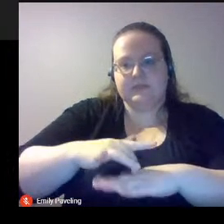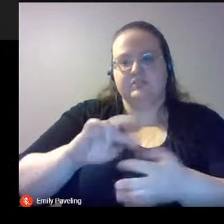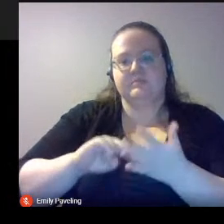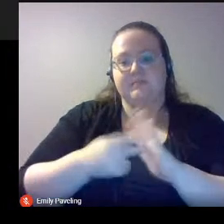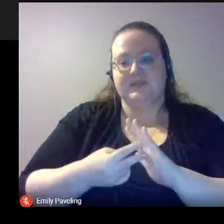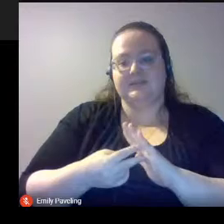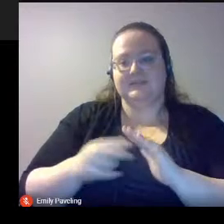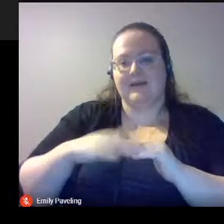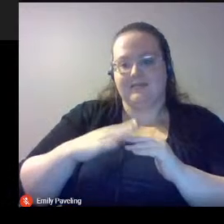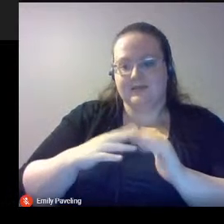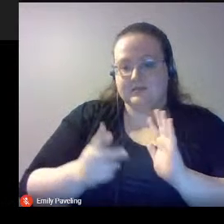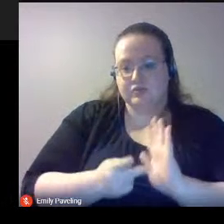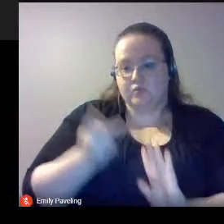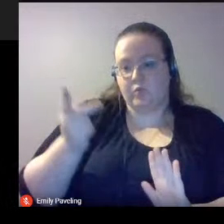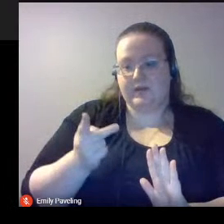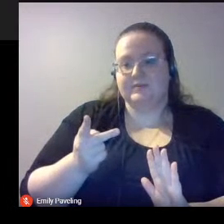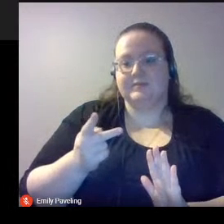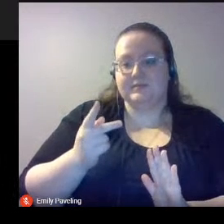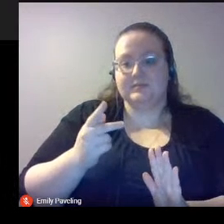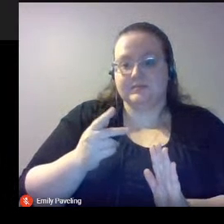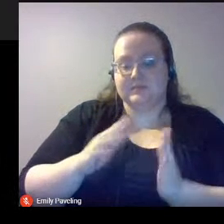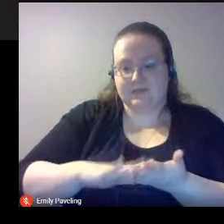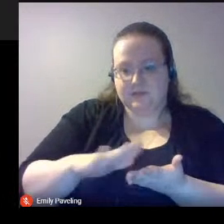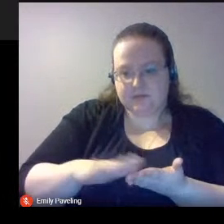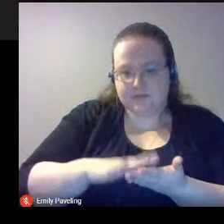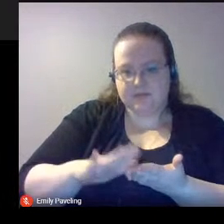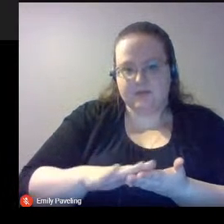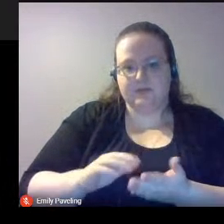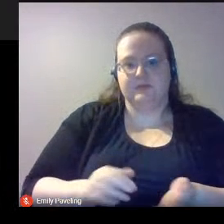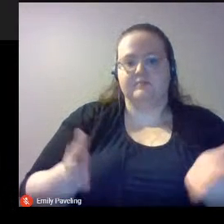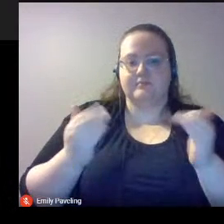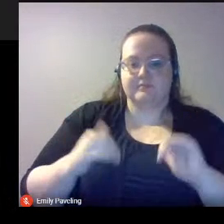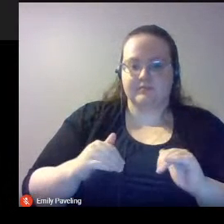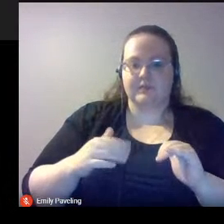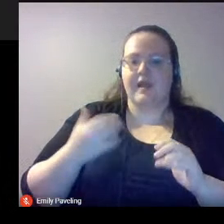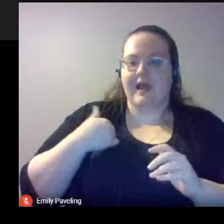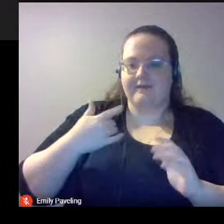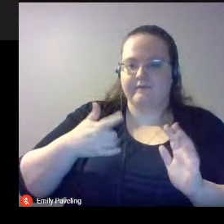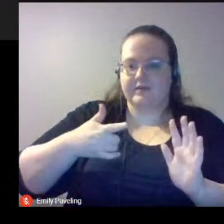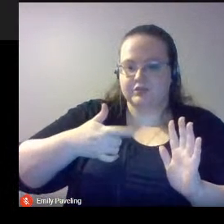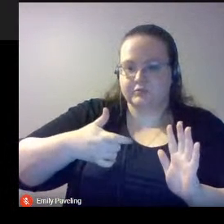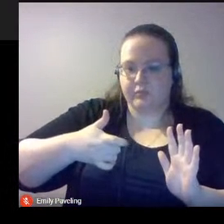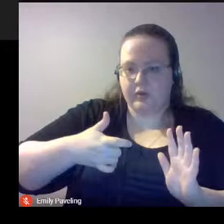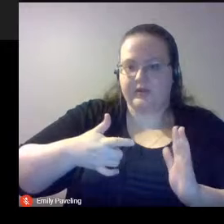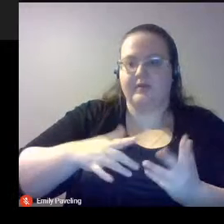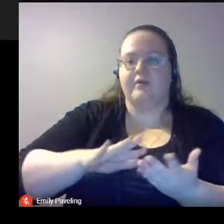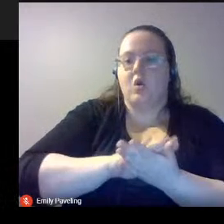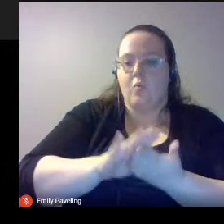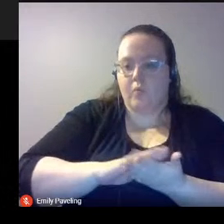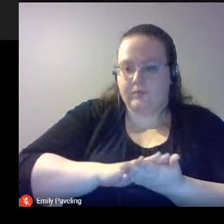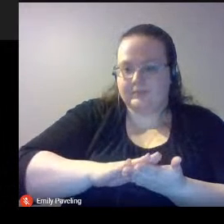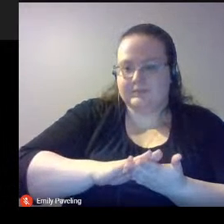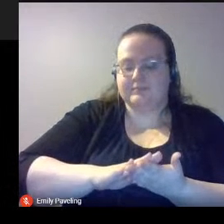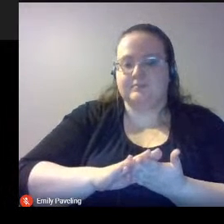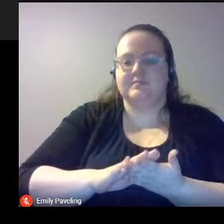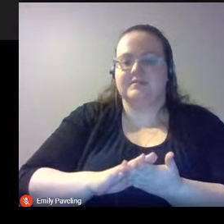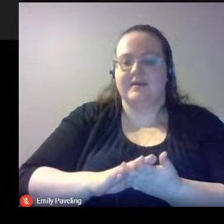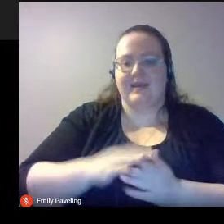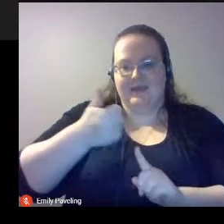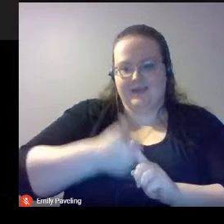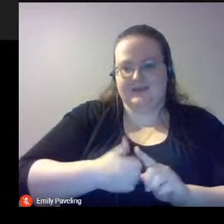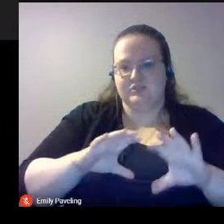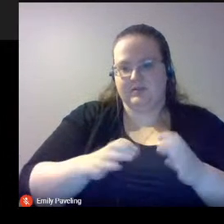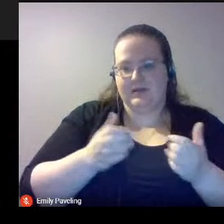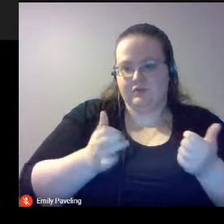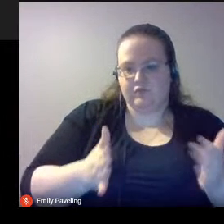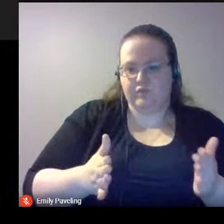or when visibly dirty. We will have disinfectant wipes and disinfectant spray provided in all classrooms to allow us to disinfect high